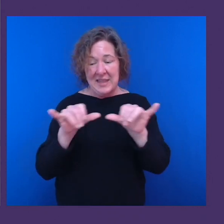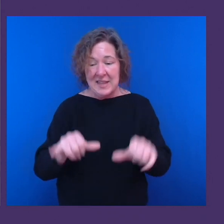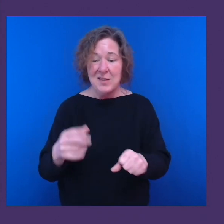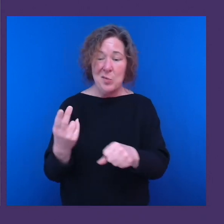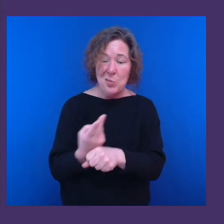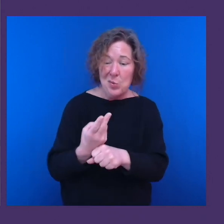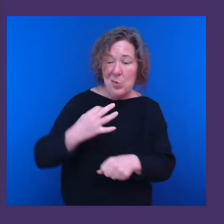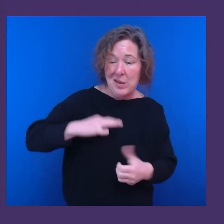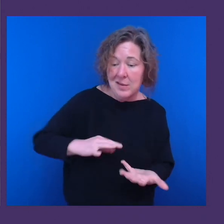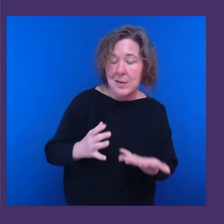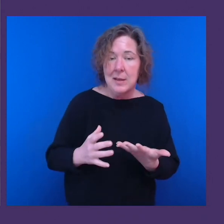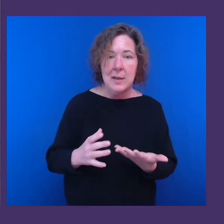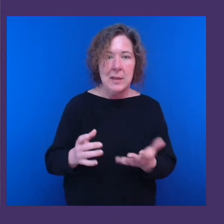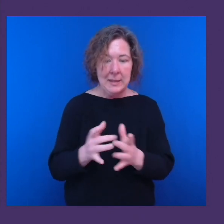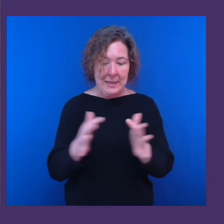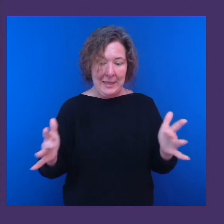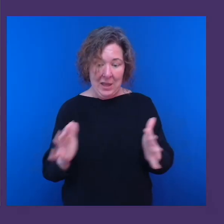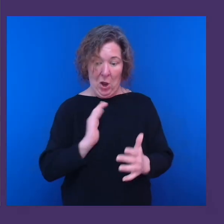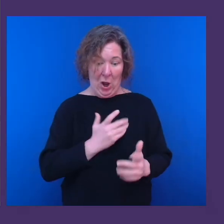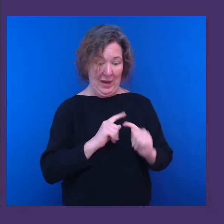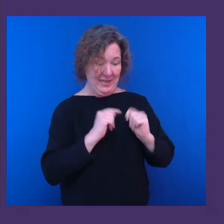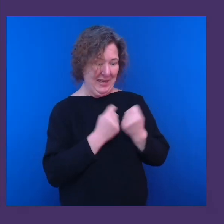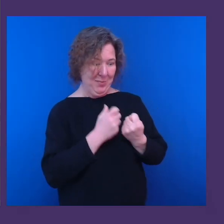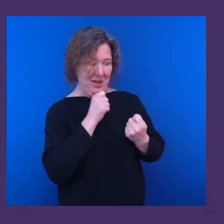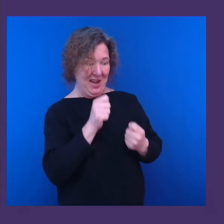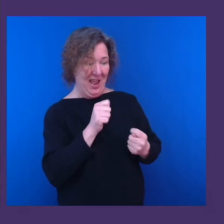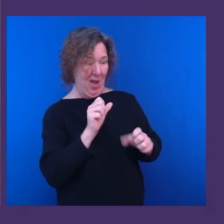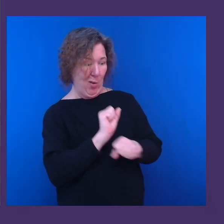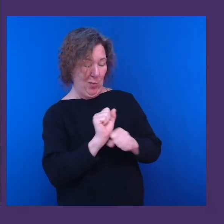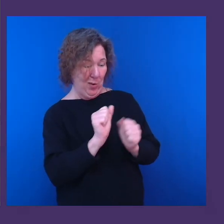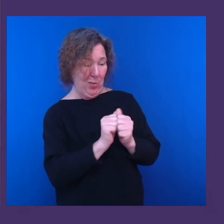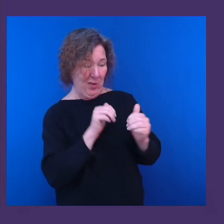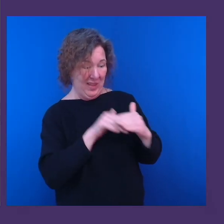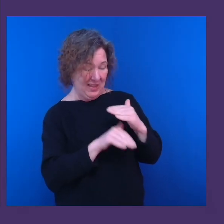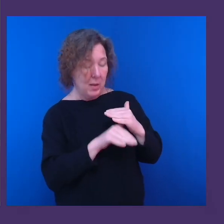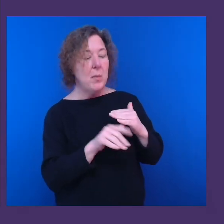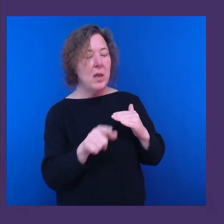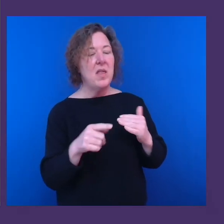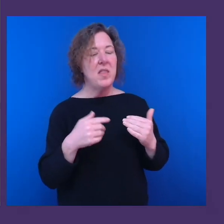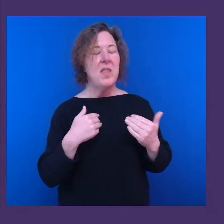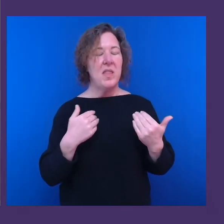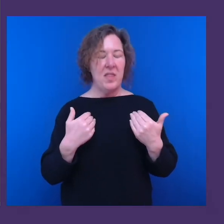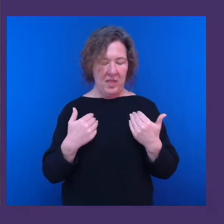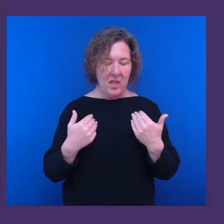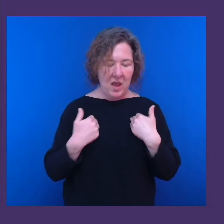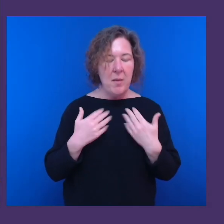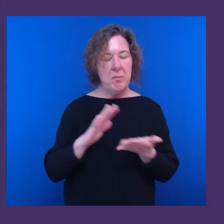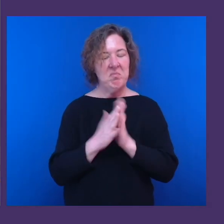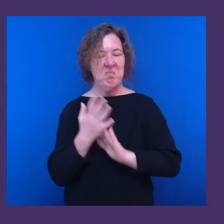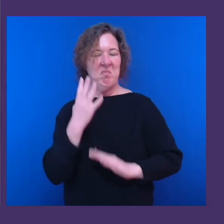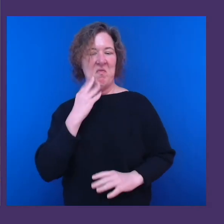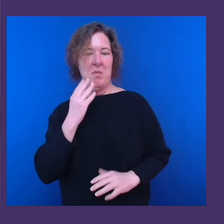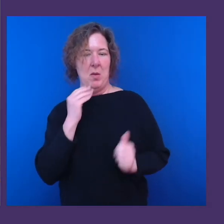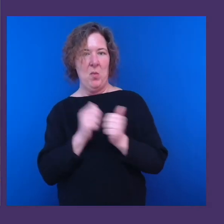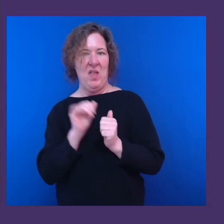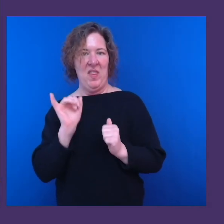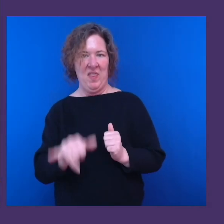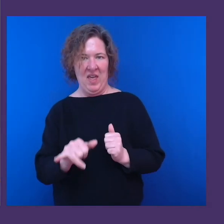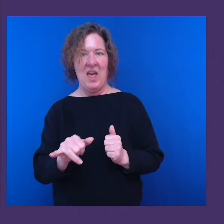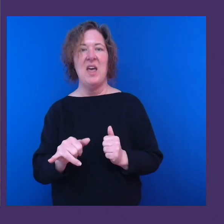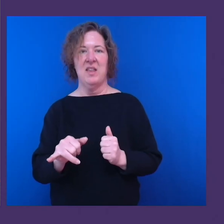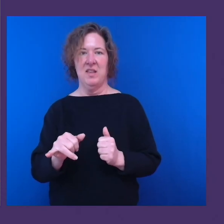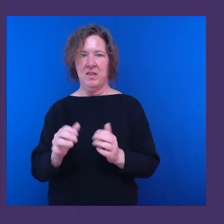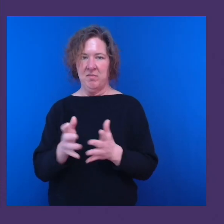teams not working on accessibility are familiar with that usability scale. And then I'd love to understand, since